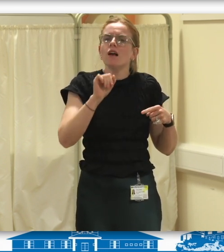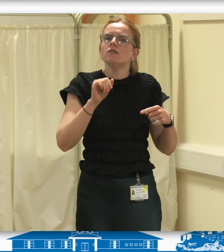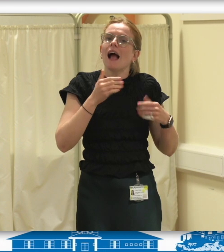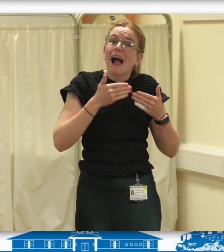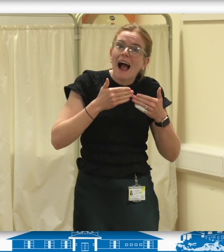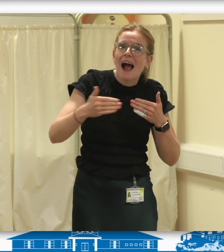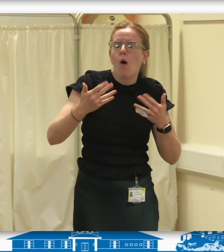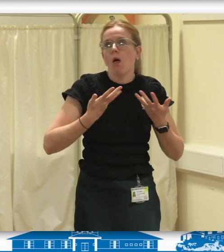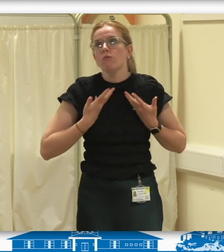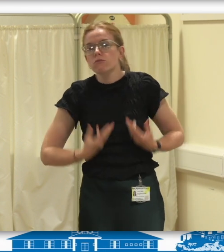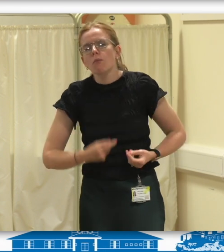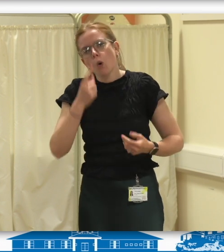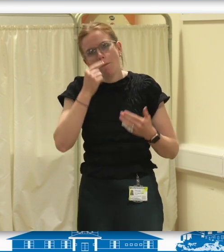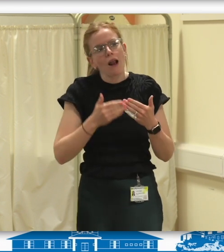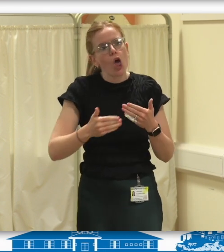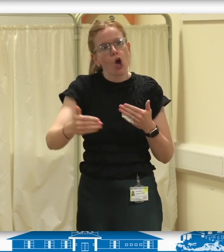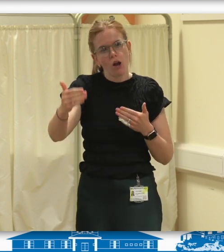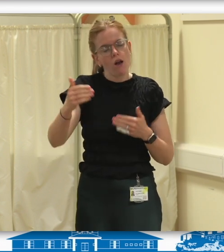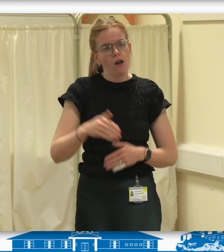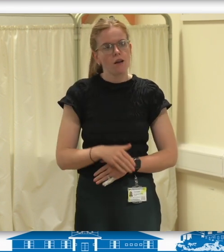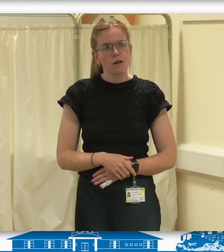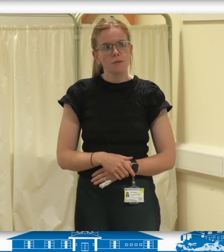apologies for being unclear about that.